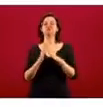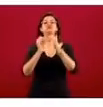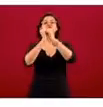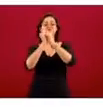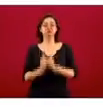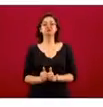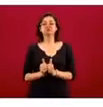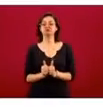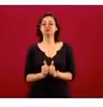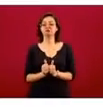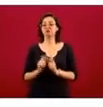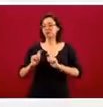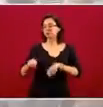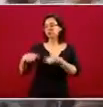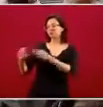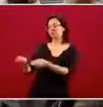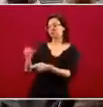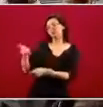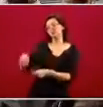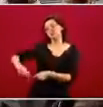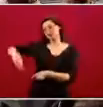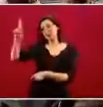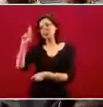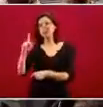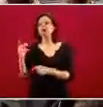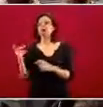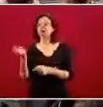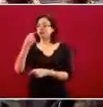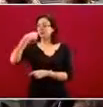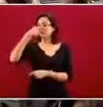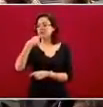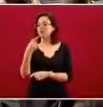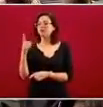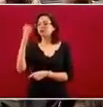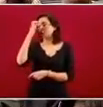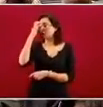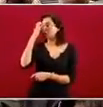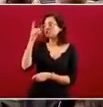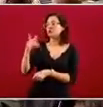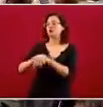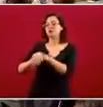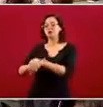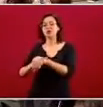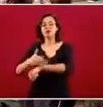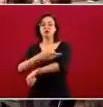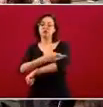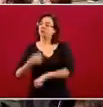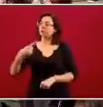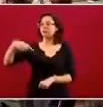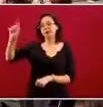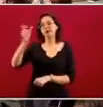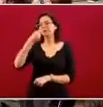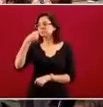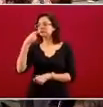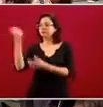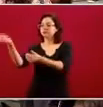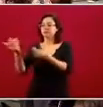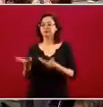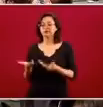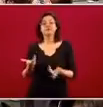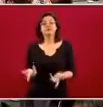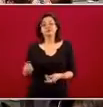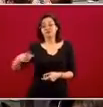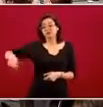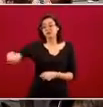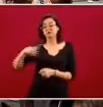said, I would rather stay home and send my friend, my relative, my acquaintance to go